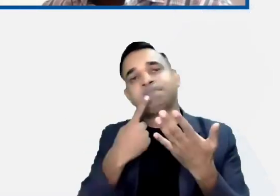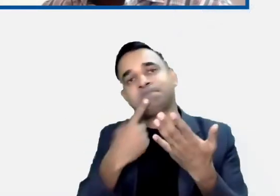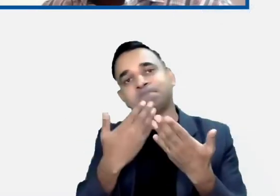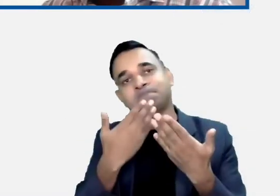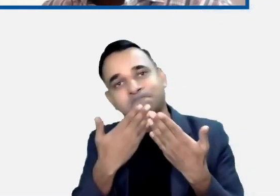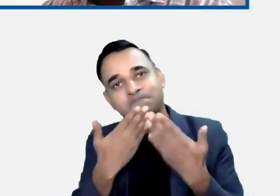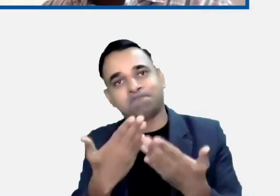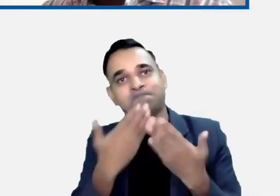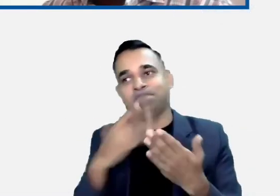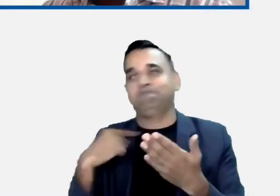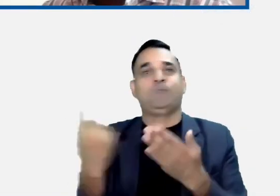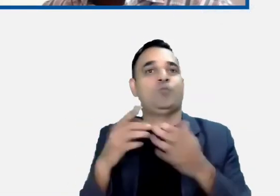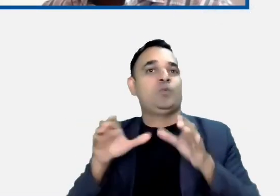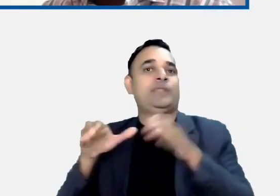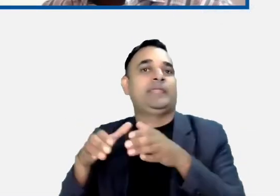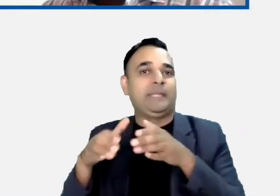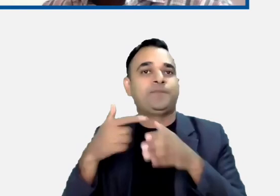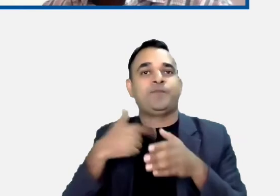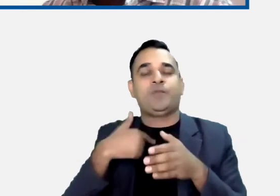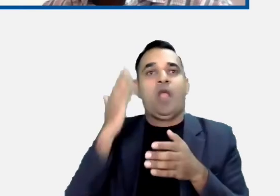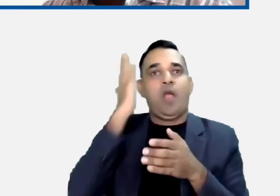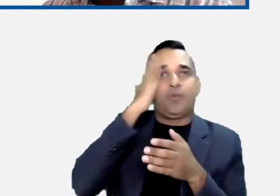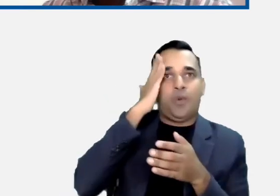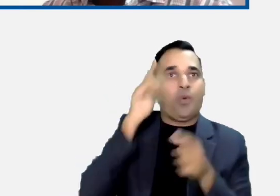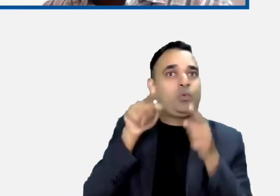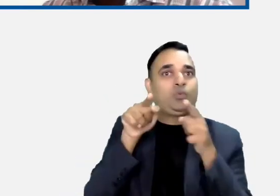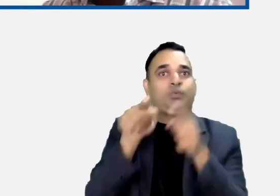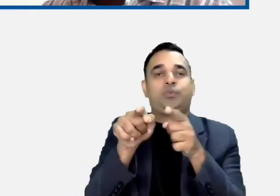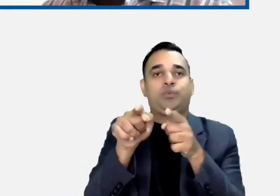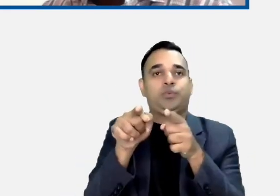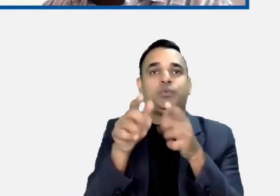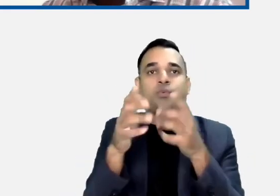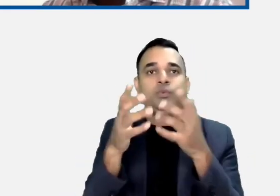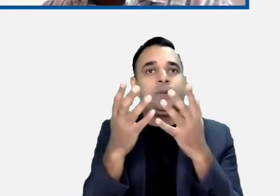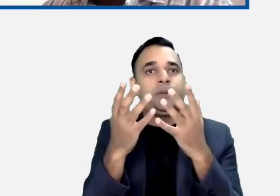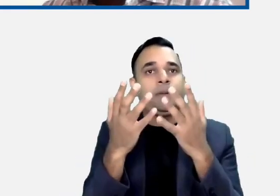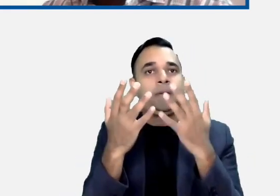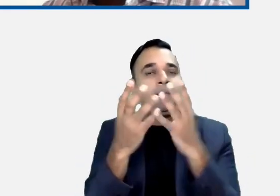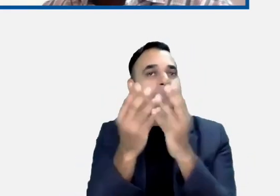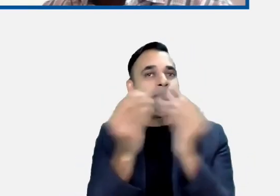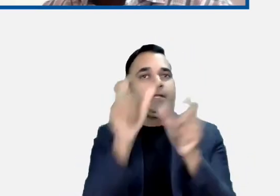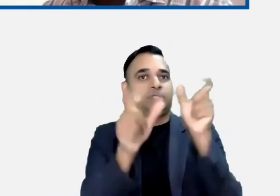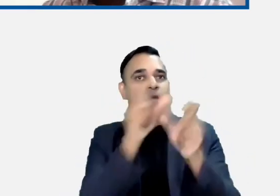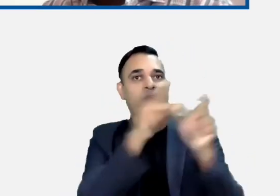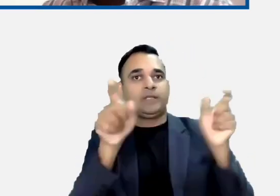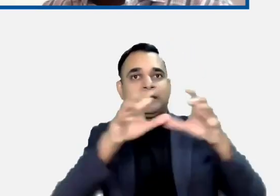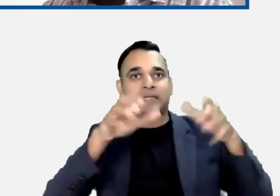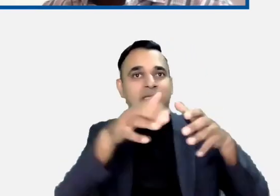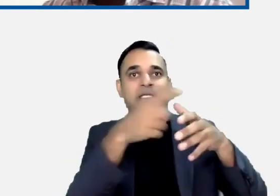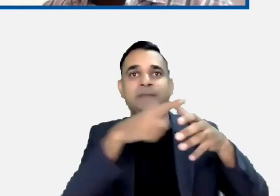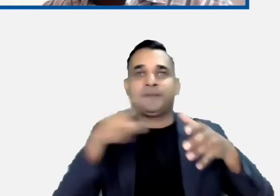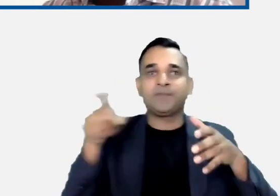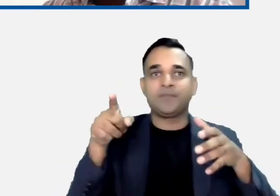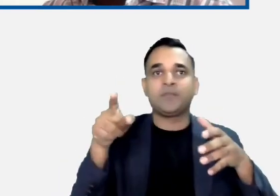almost 35 people, and it increased with member states in the last 2 nights. And I